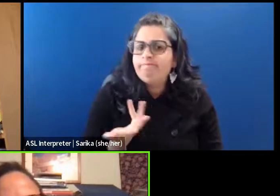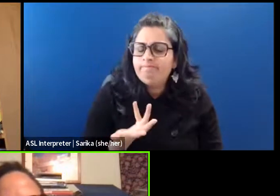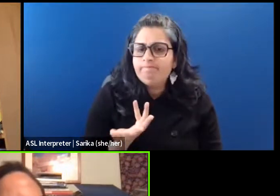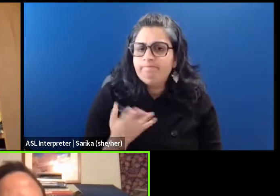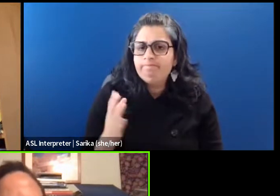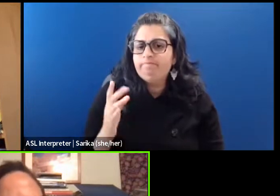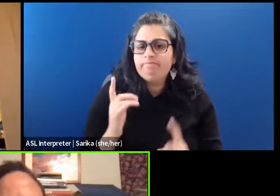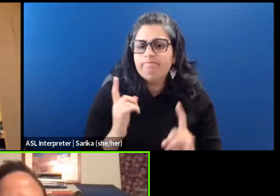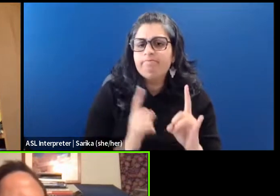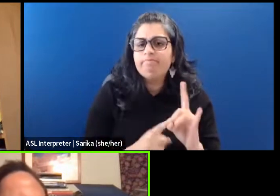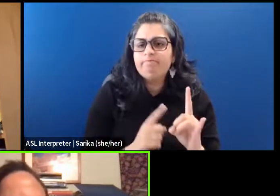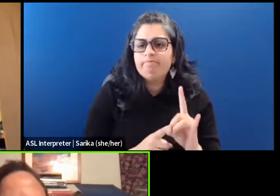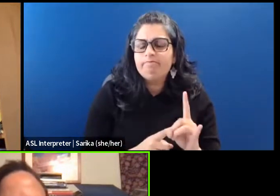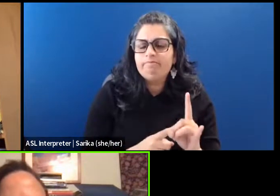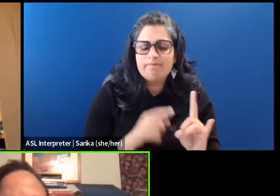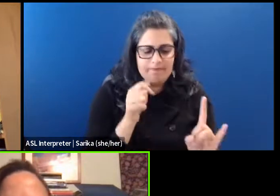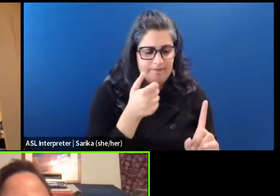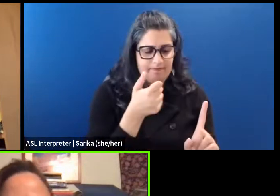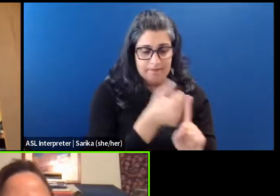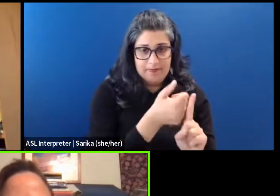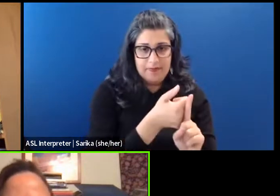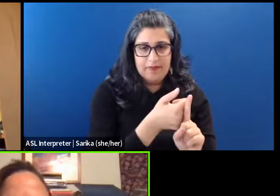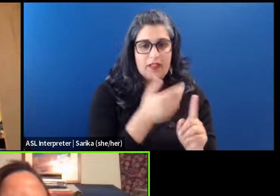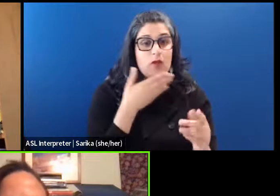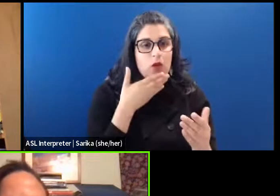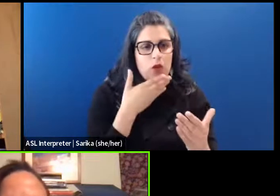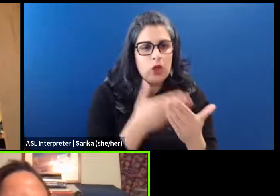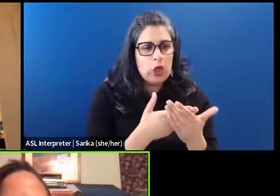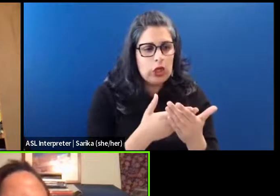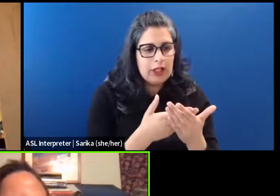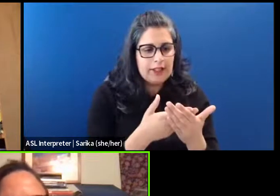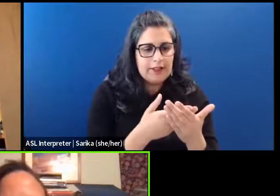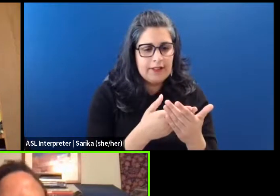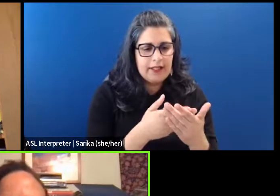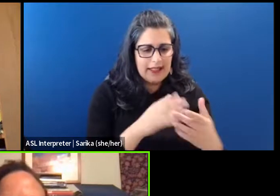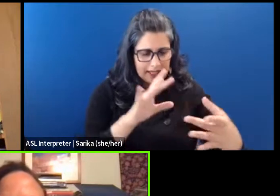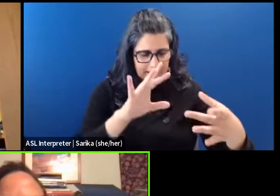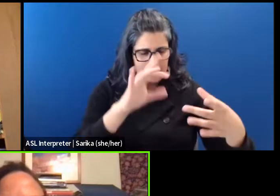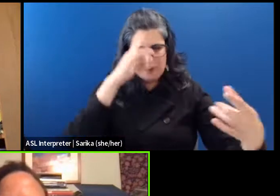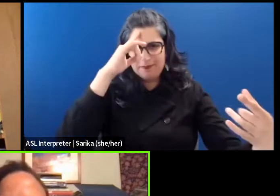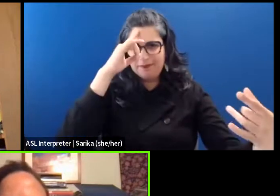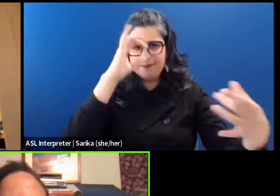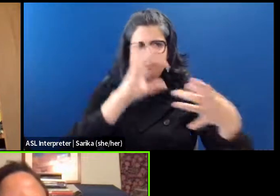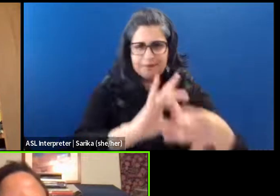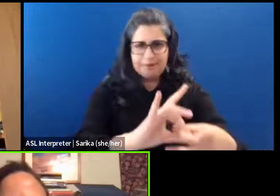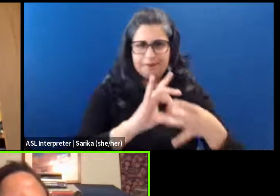Buddhism is a good path for African Americans now,